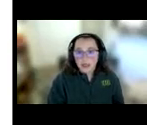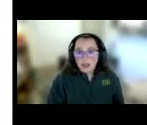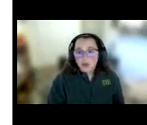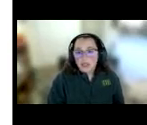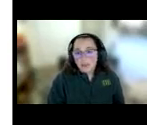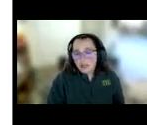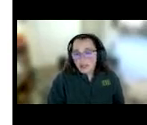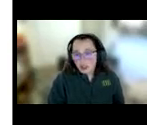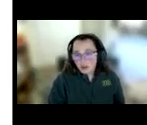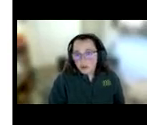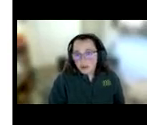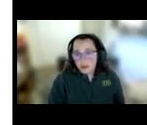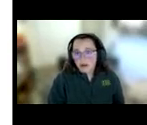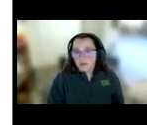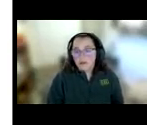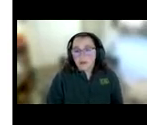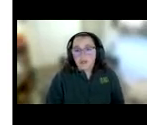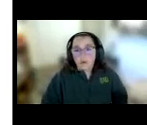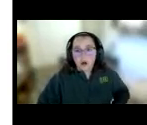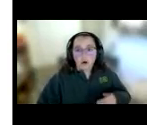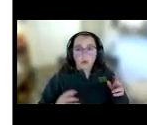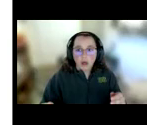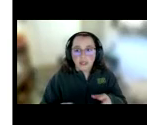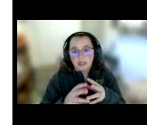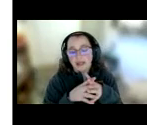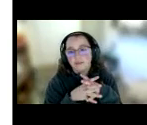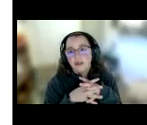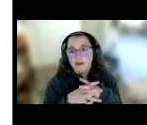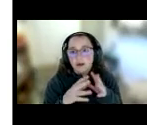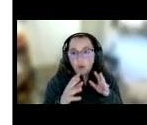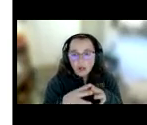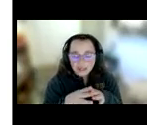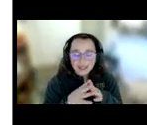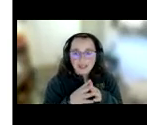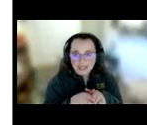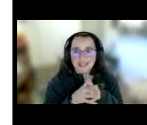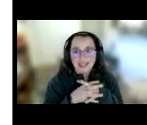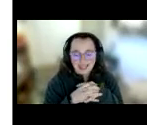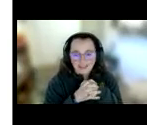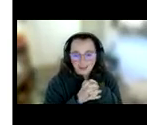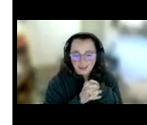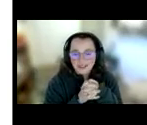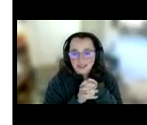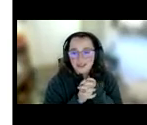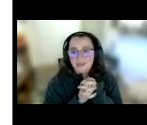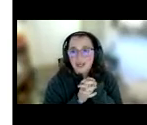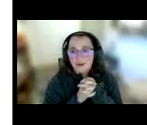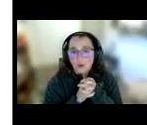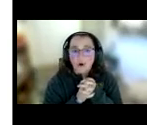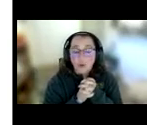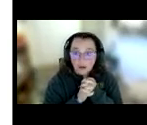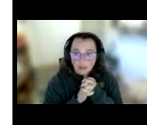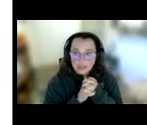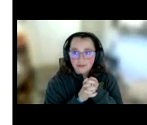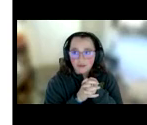Committee to eliminate the use of something we call quality adjusted life years, excuse me,